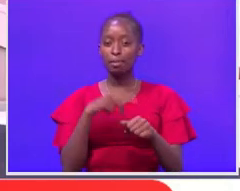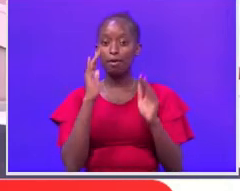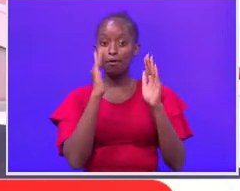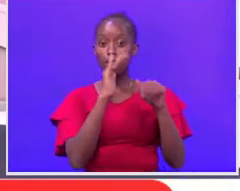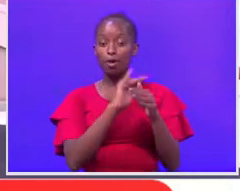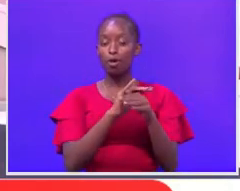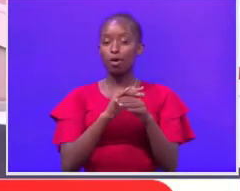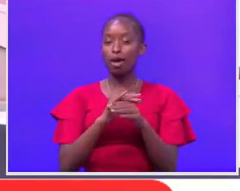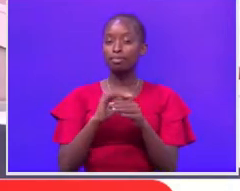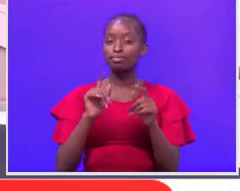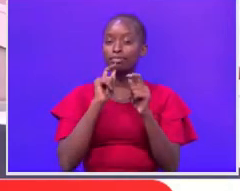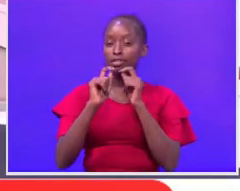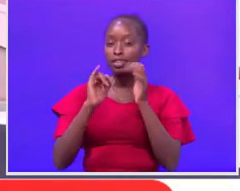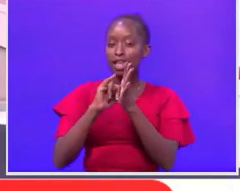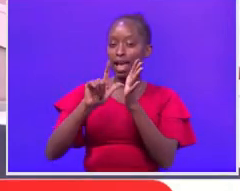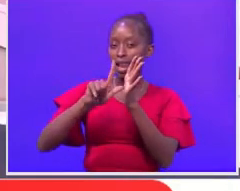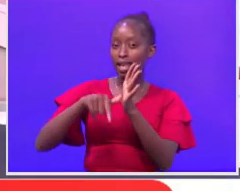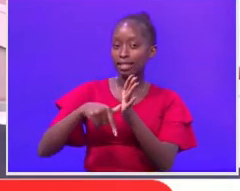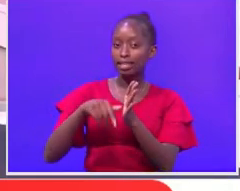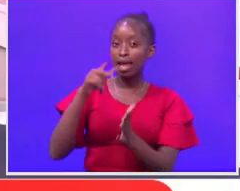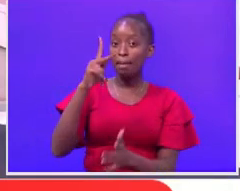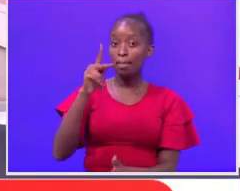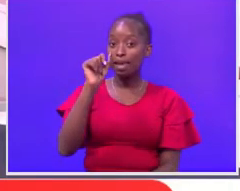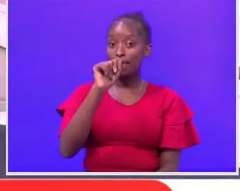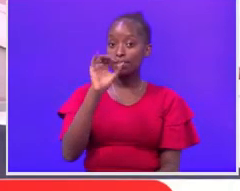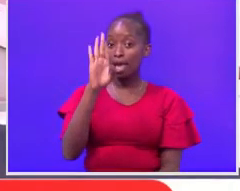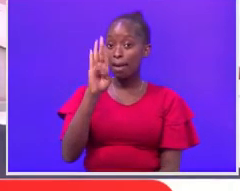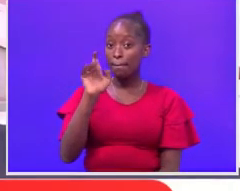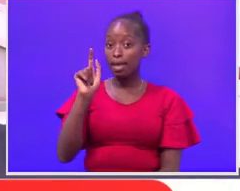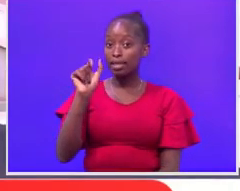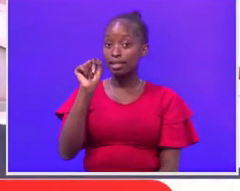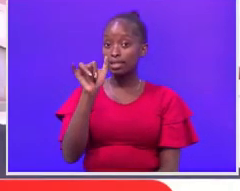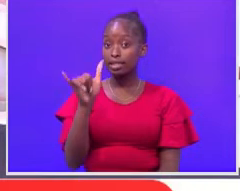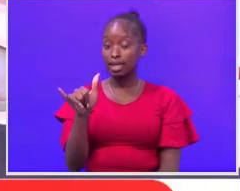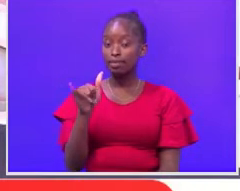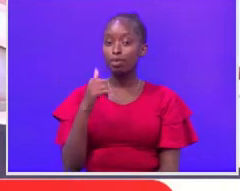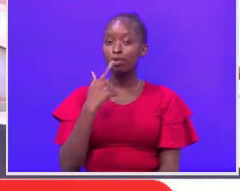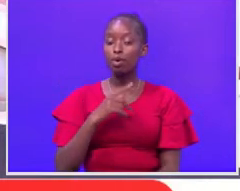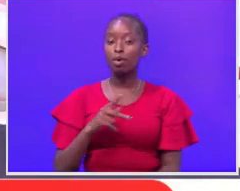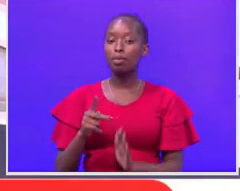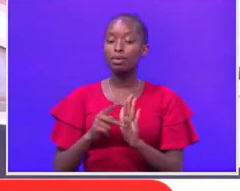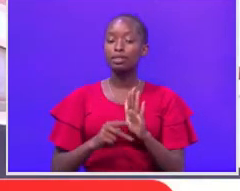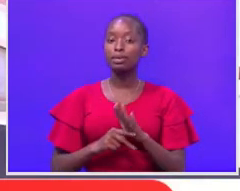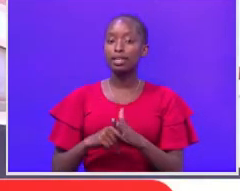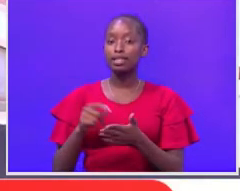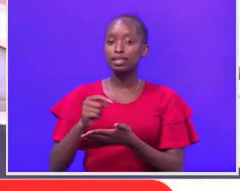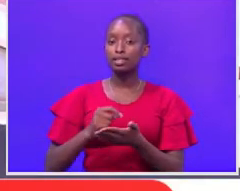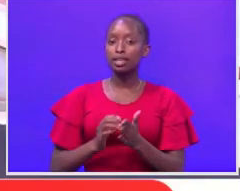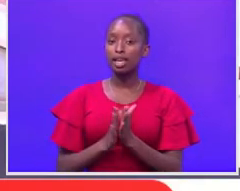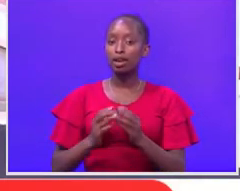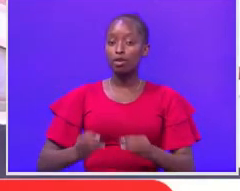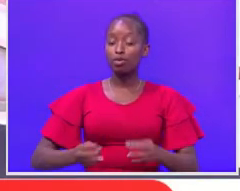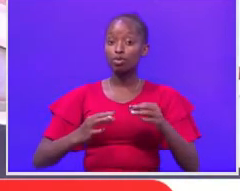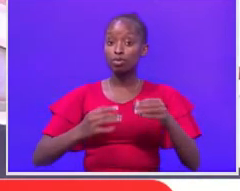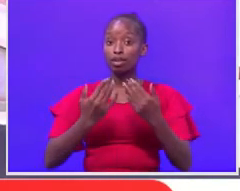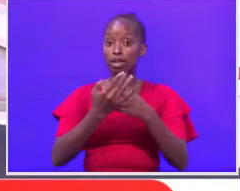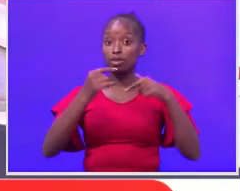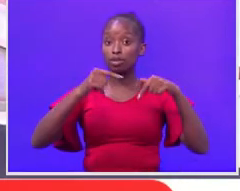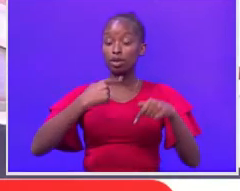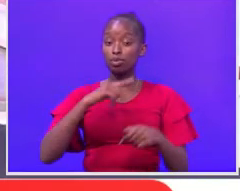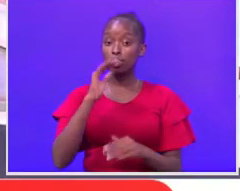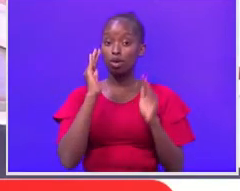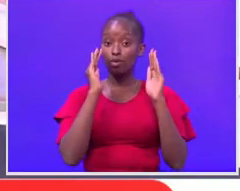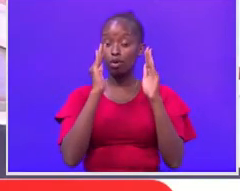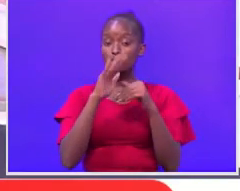conversation with my guest tonight, PS Betsy Njagi, Principal Secretary, Blue Economy and Fisheries. Tonight, we explore the